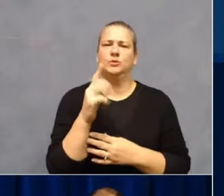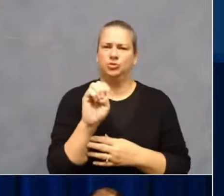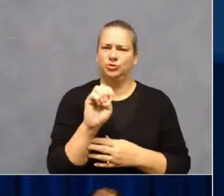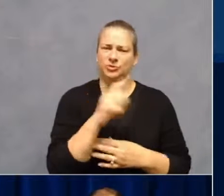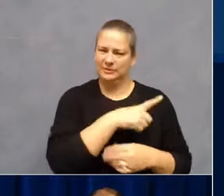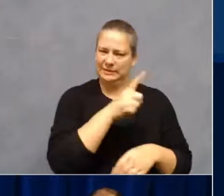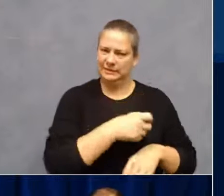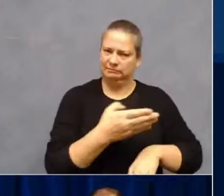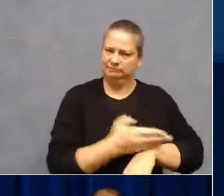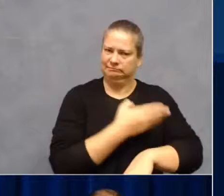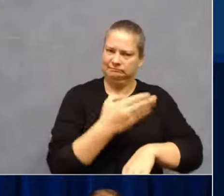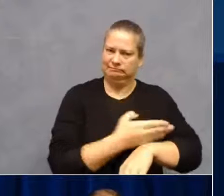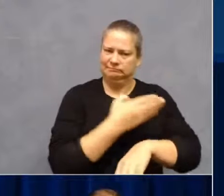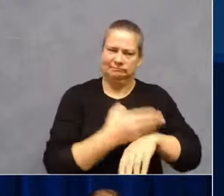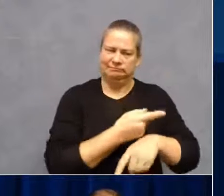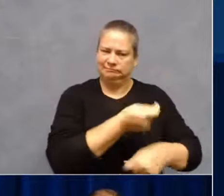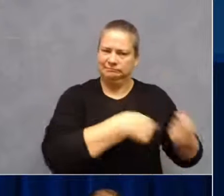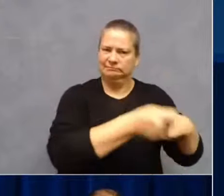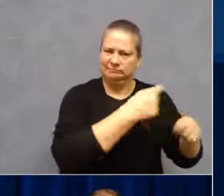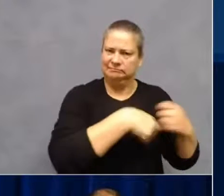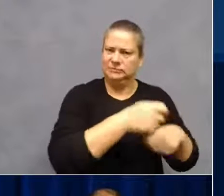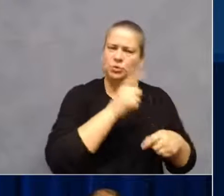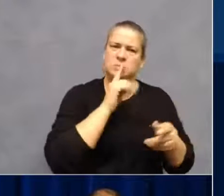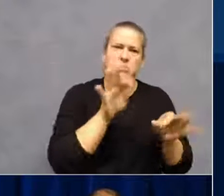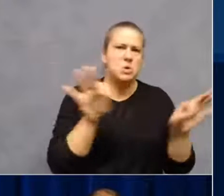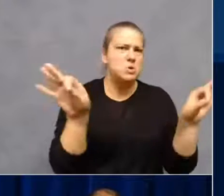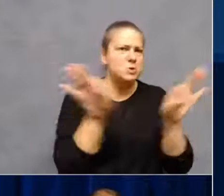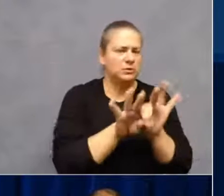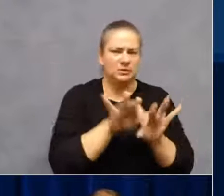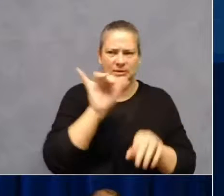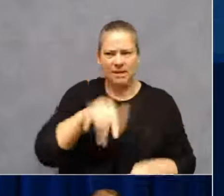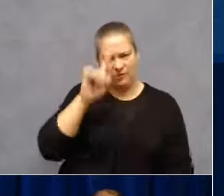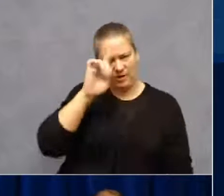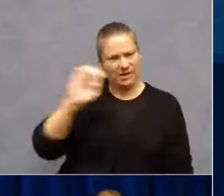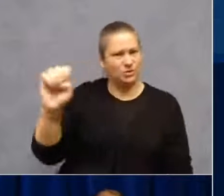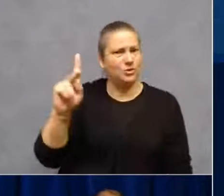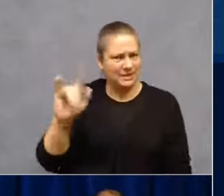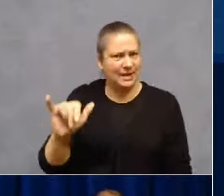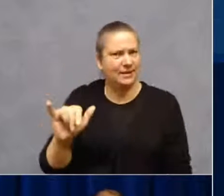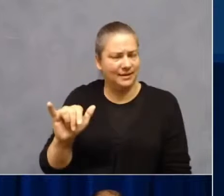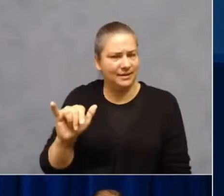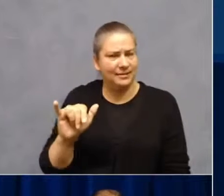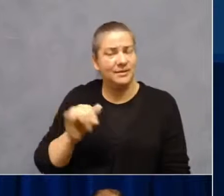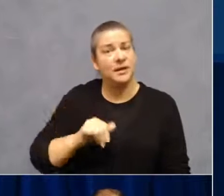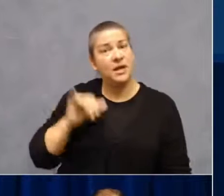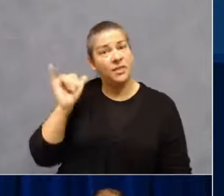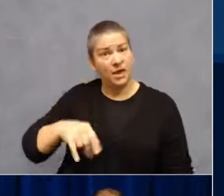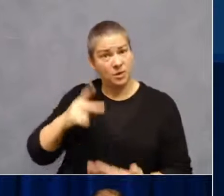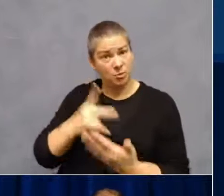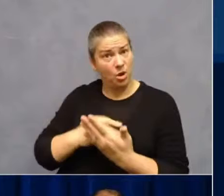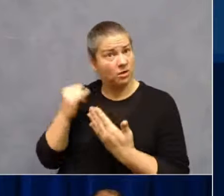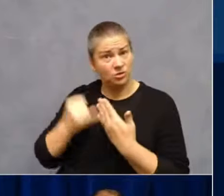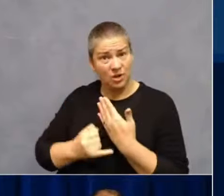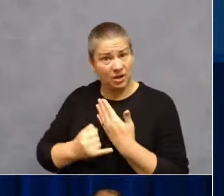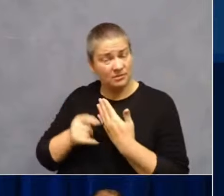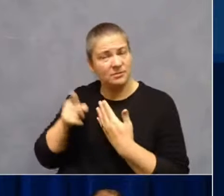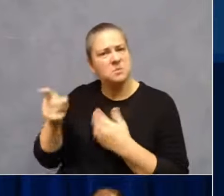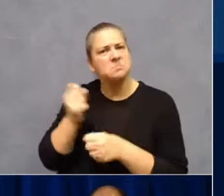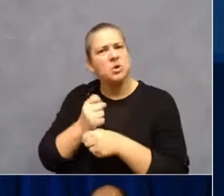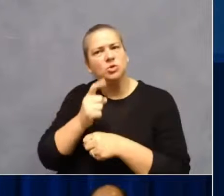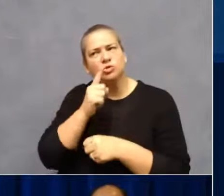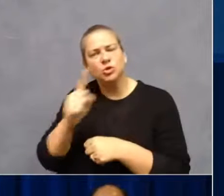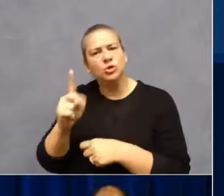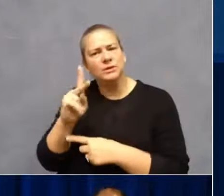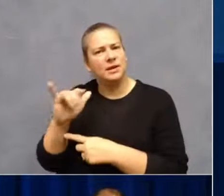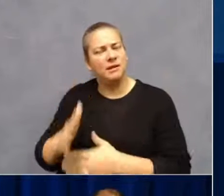entire region of Eastern Kentucky. The projects will ensure Kentuckians have clean drinking water, which is a